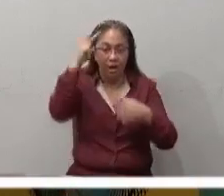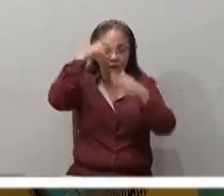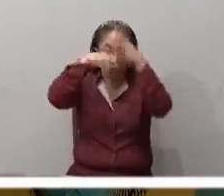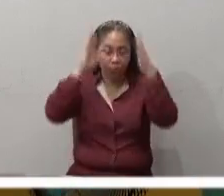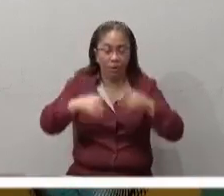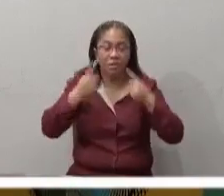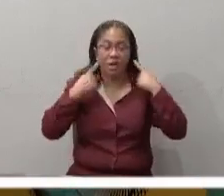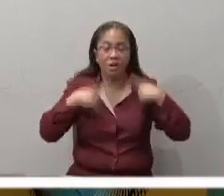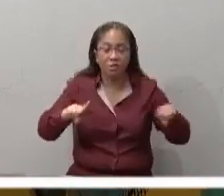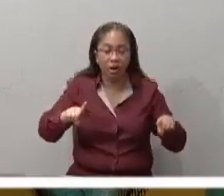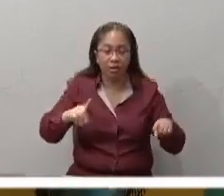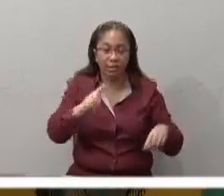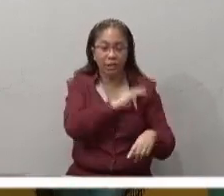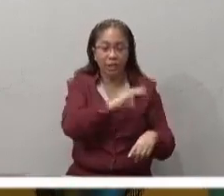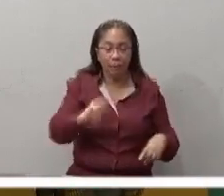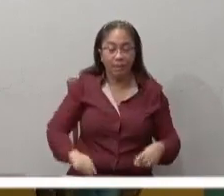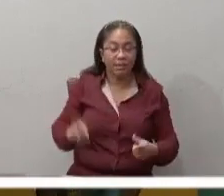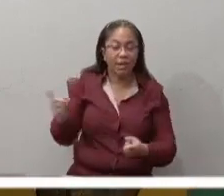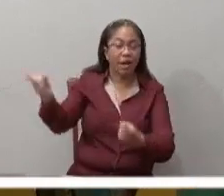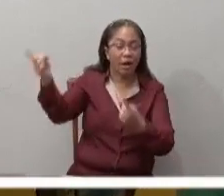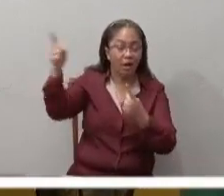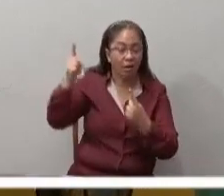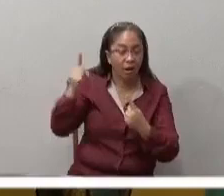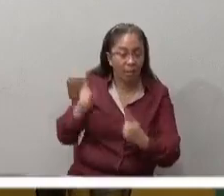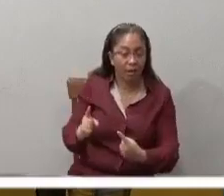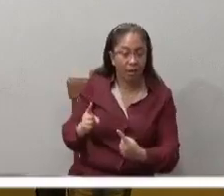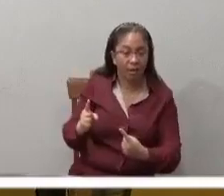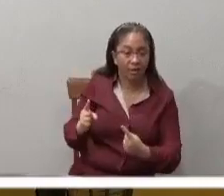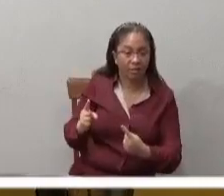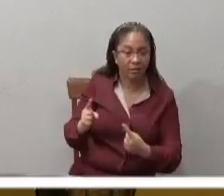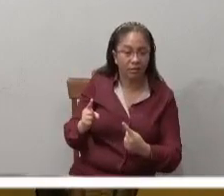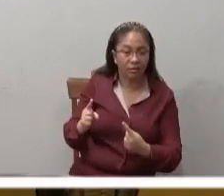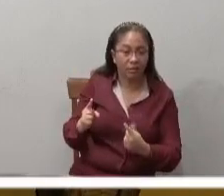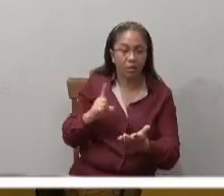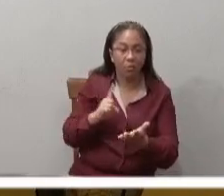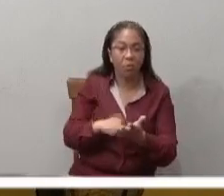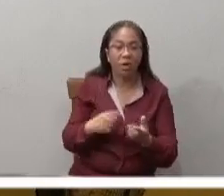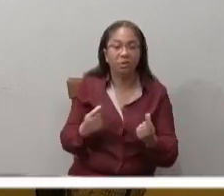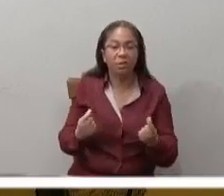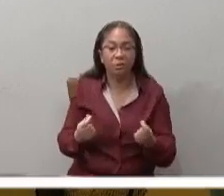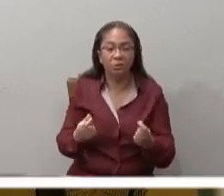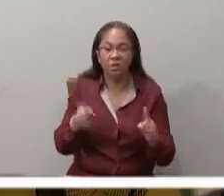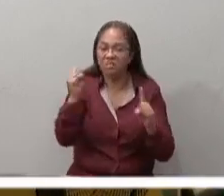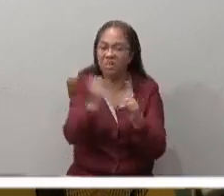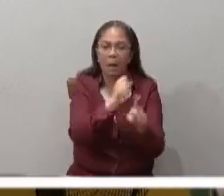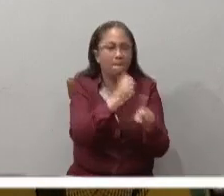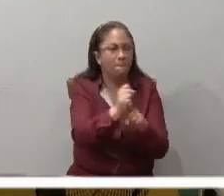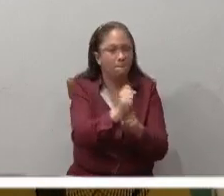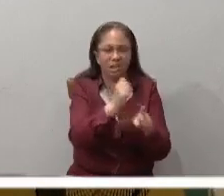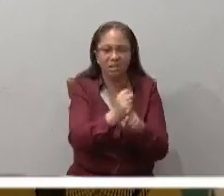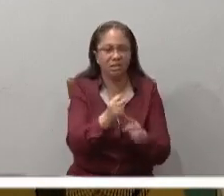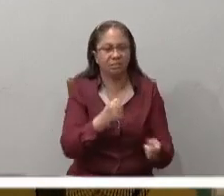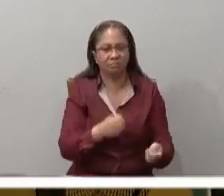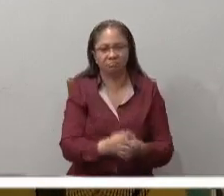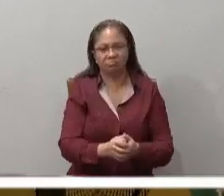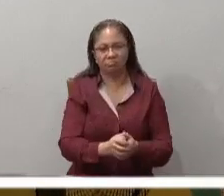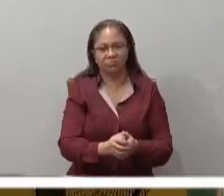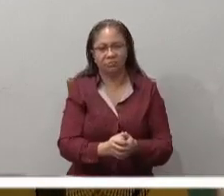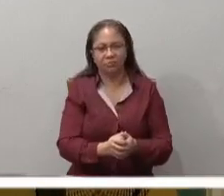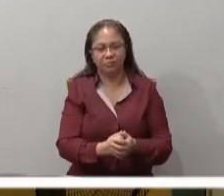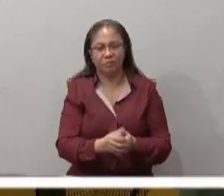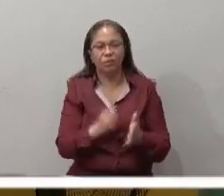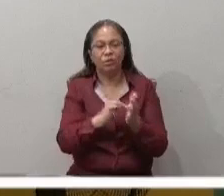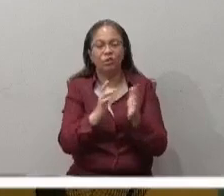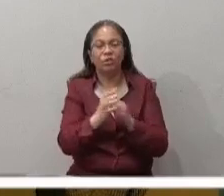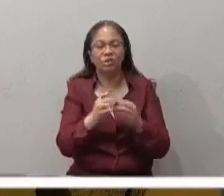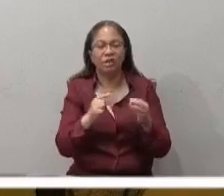treated the prophets badly. They killed some, and they beat up others. And so he's talking to them of their